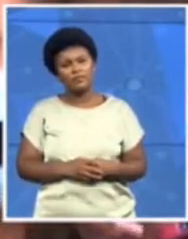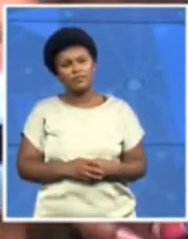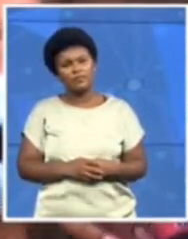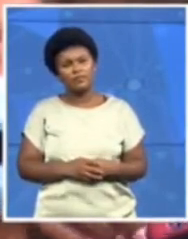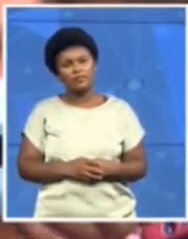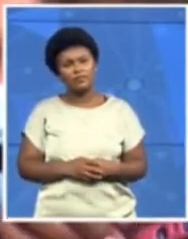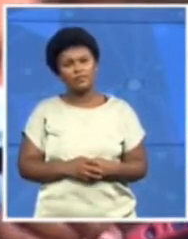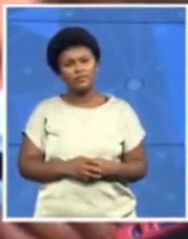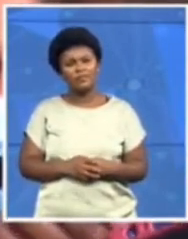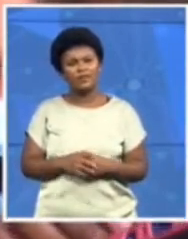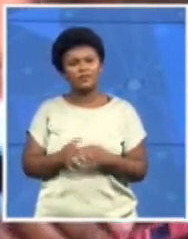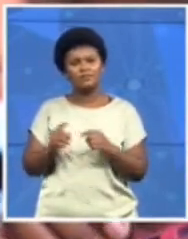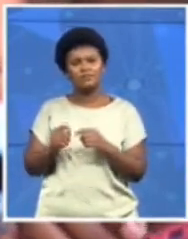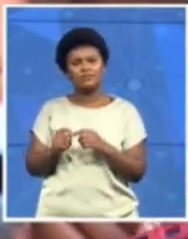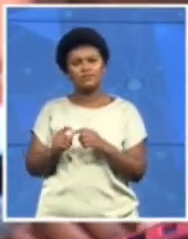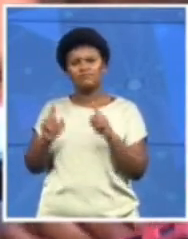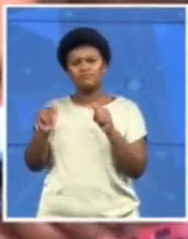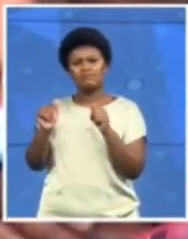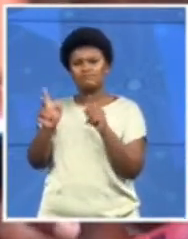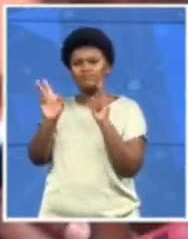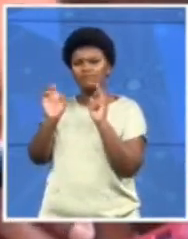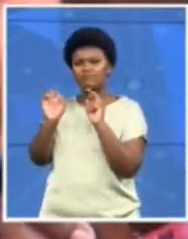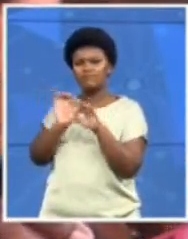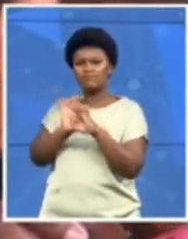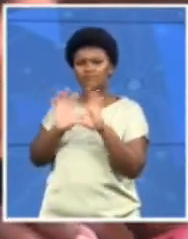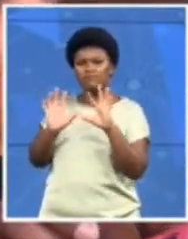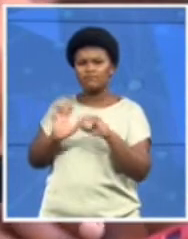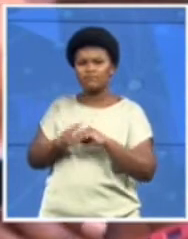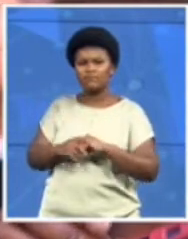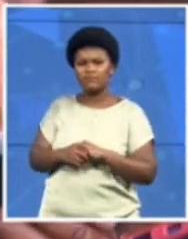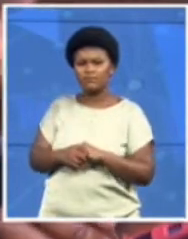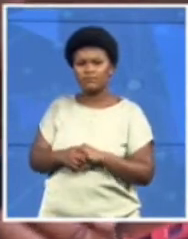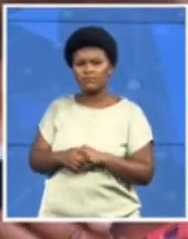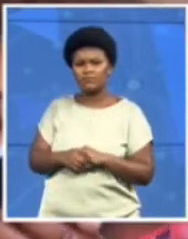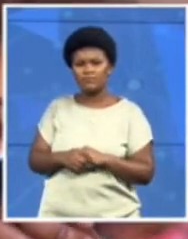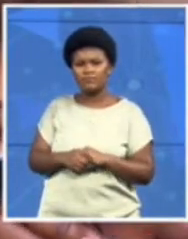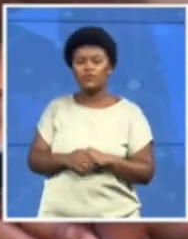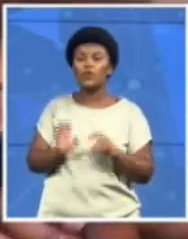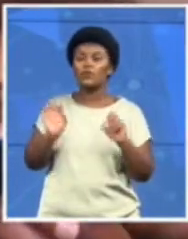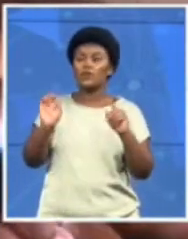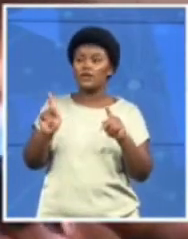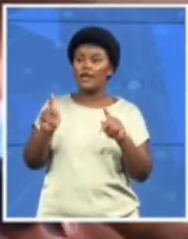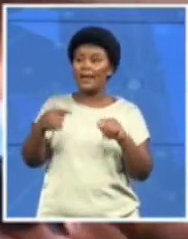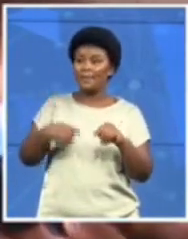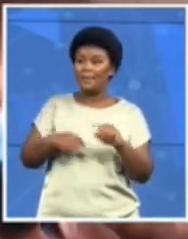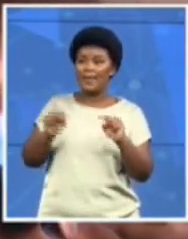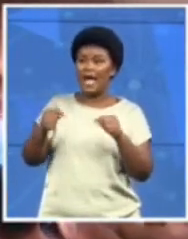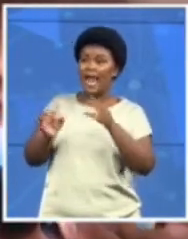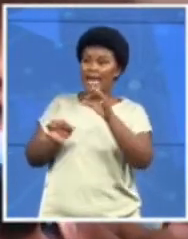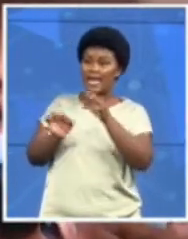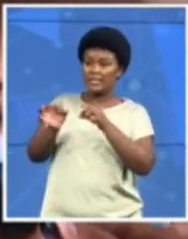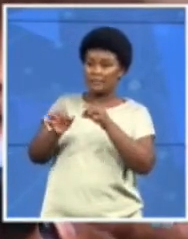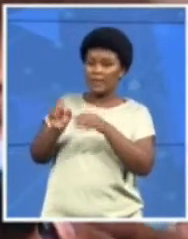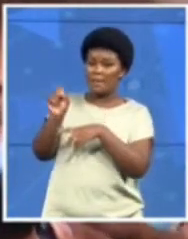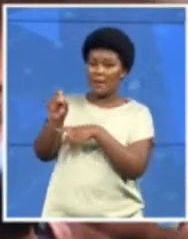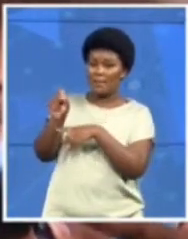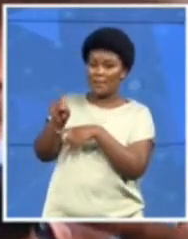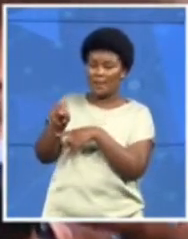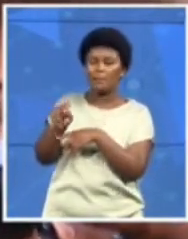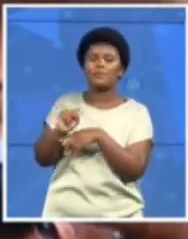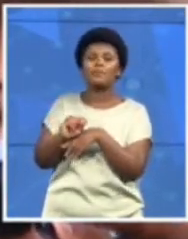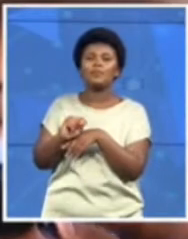same face. Well, I won't go to that aspect. Obvious, one would know if the crime